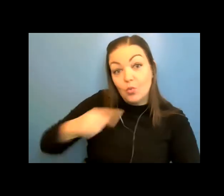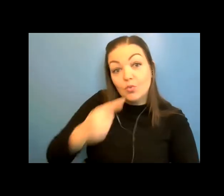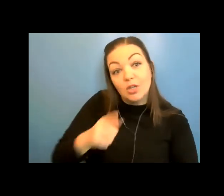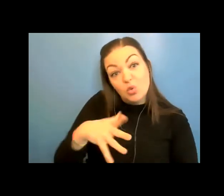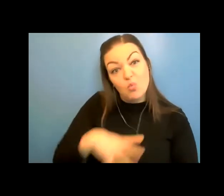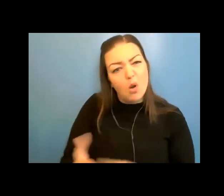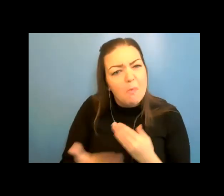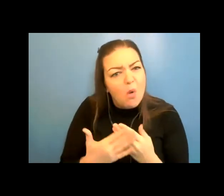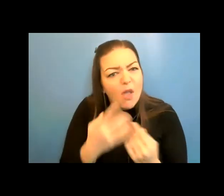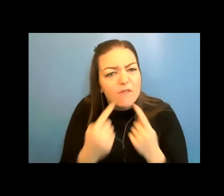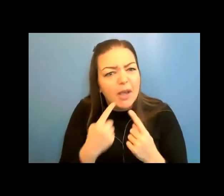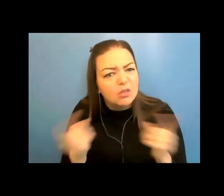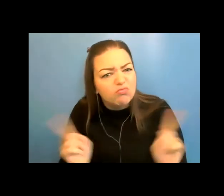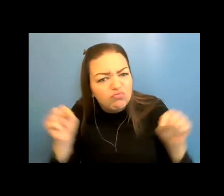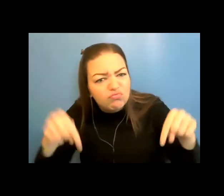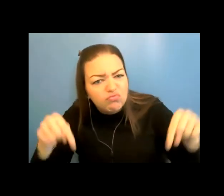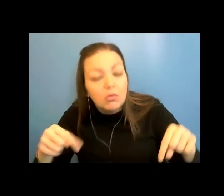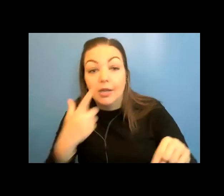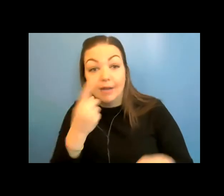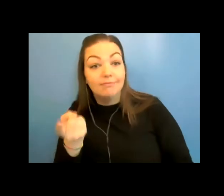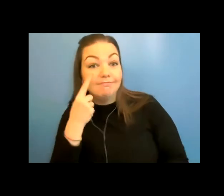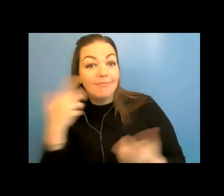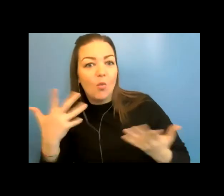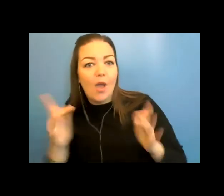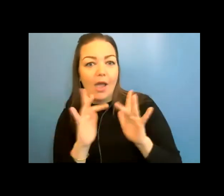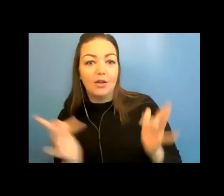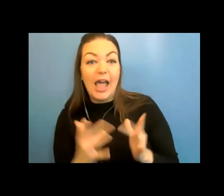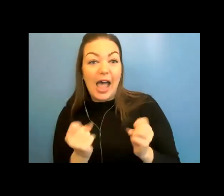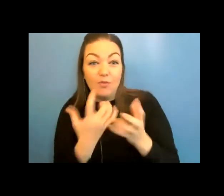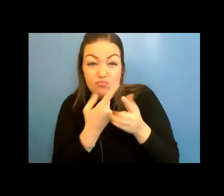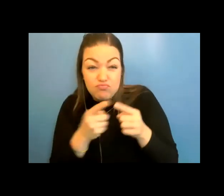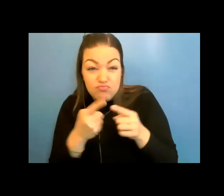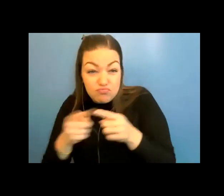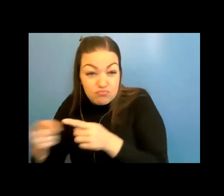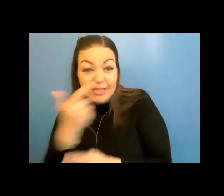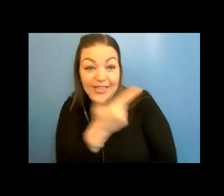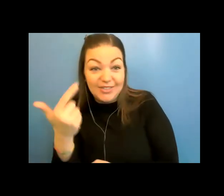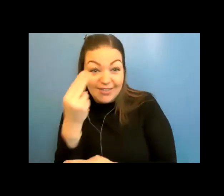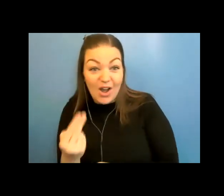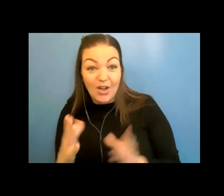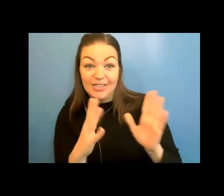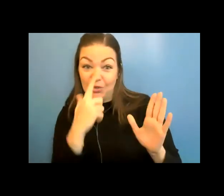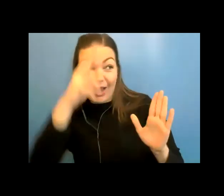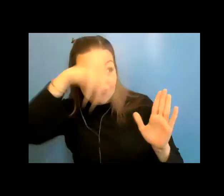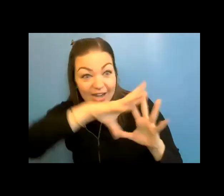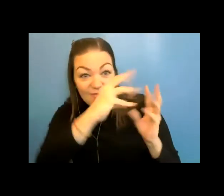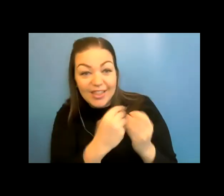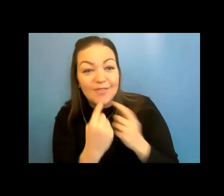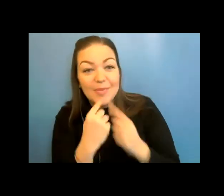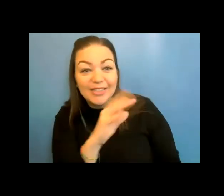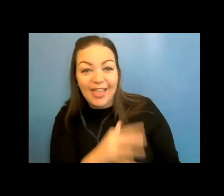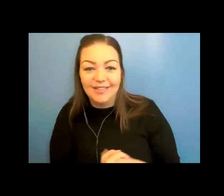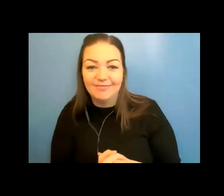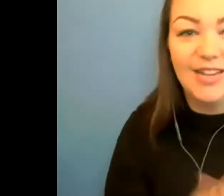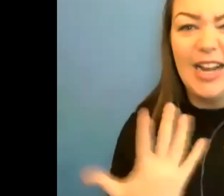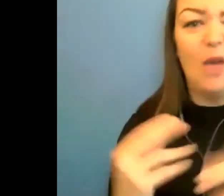blog, about the commissions and who was selected. Thanks so much. Enjoy the rest of the day and session. I'm going to